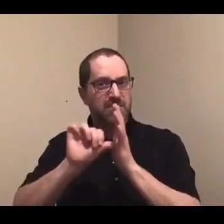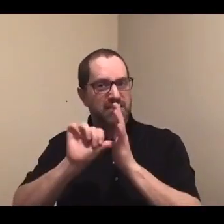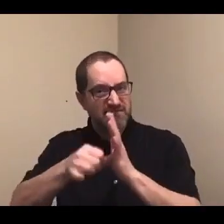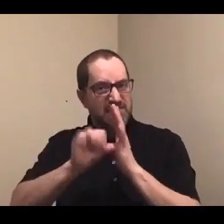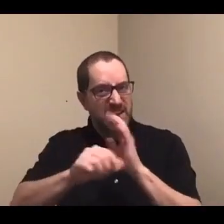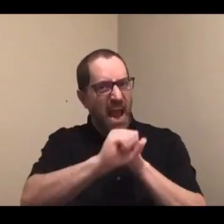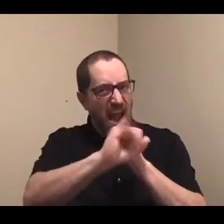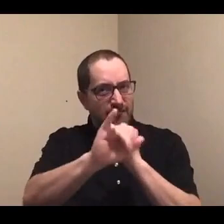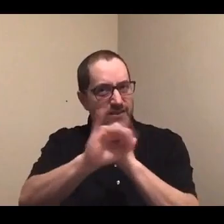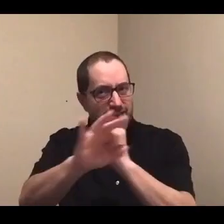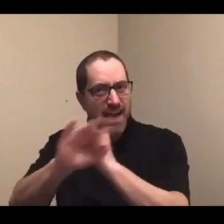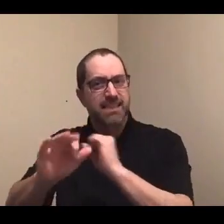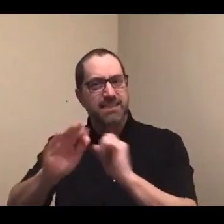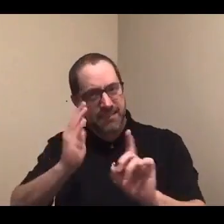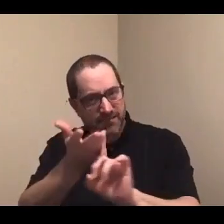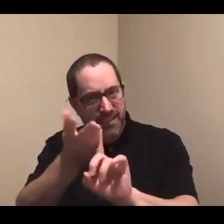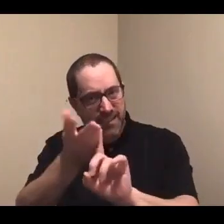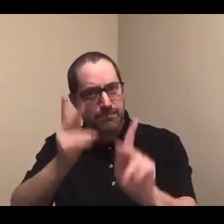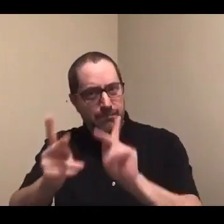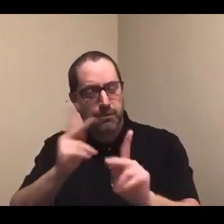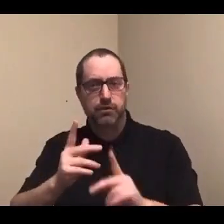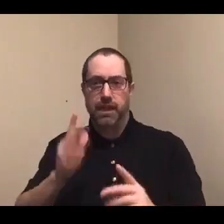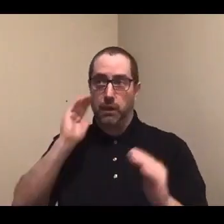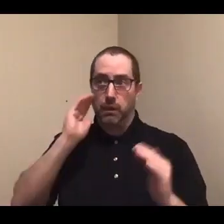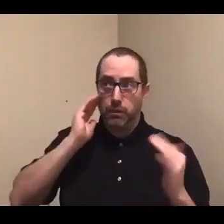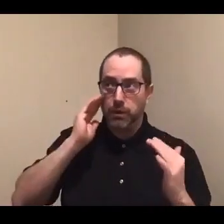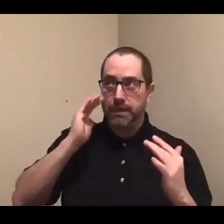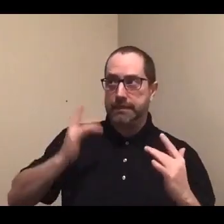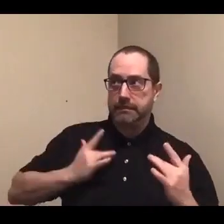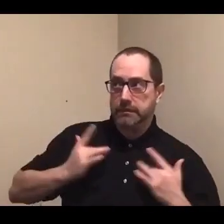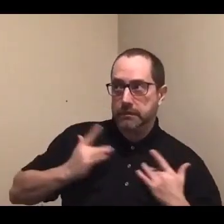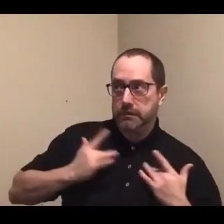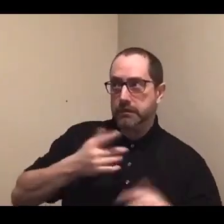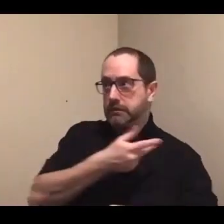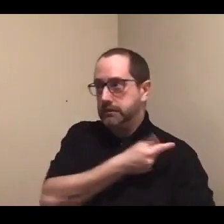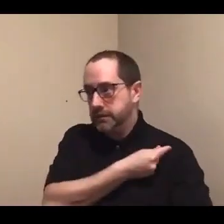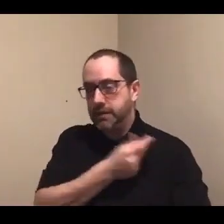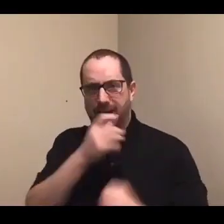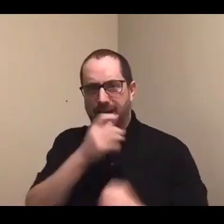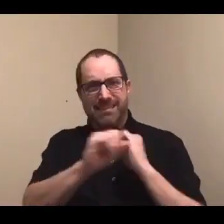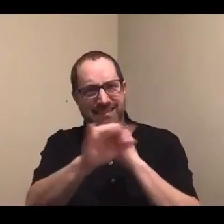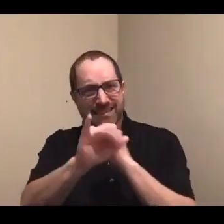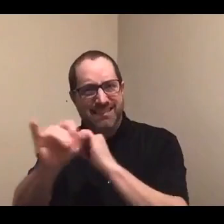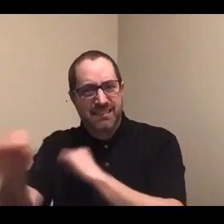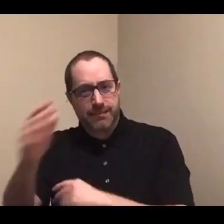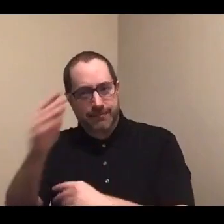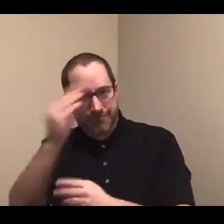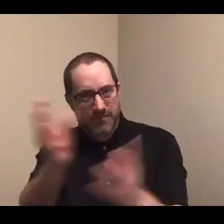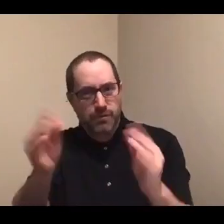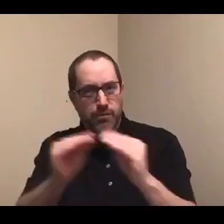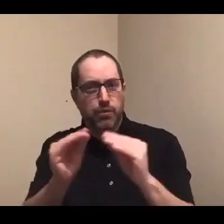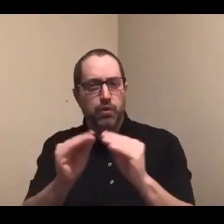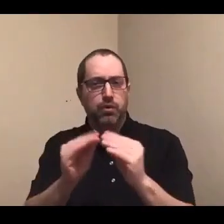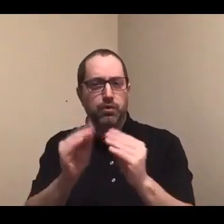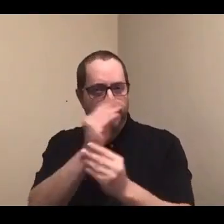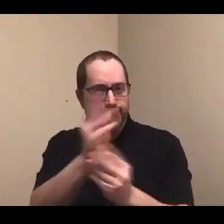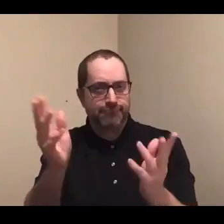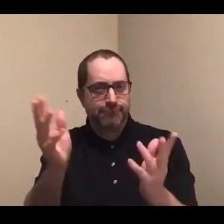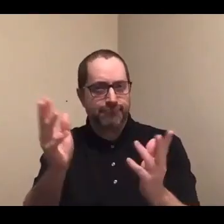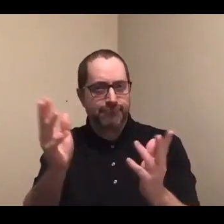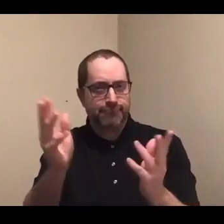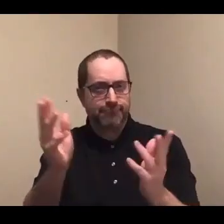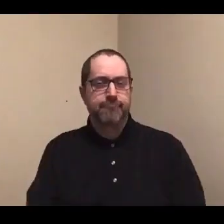break down any barriers people have about safety concerns or effectiveness, and at the same time, focus on the